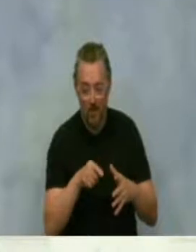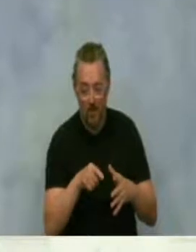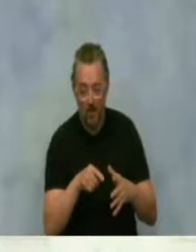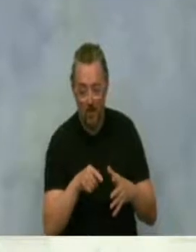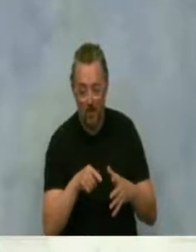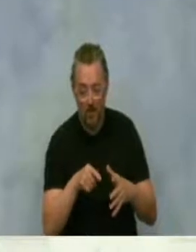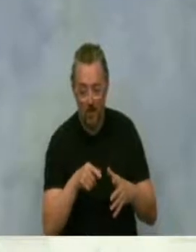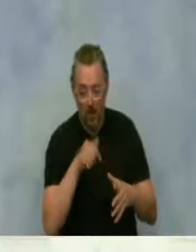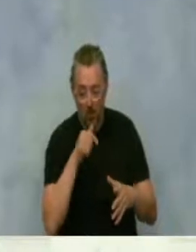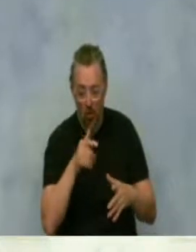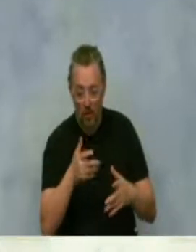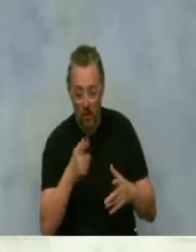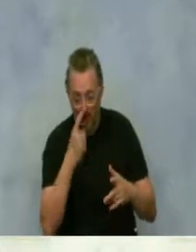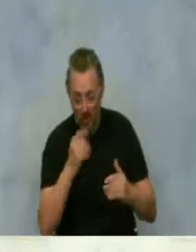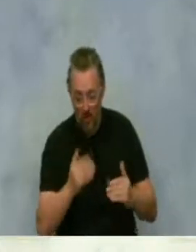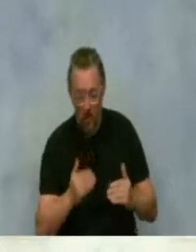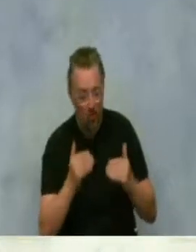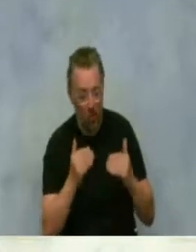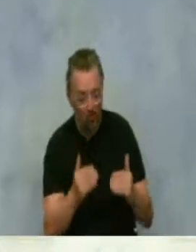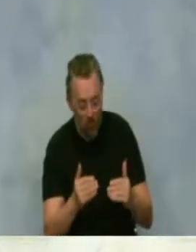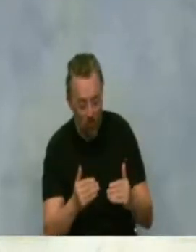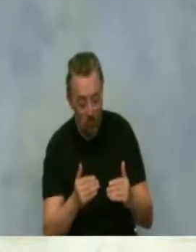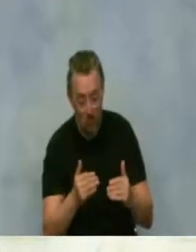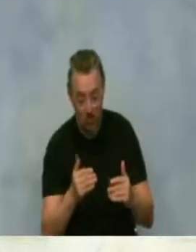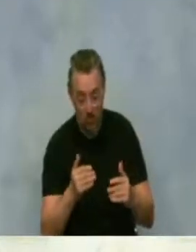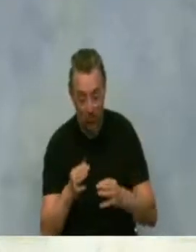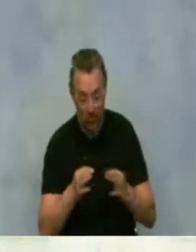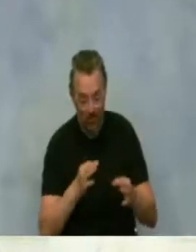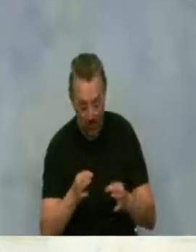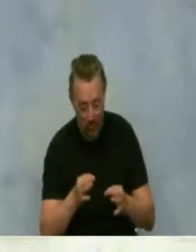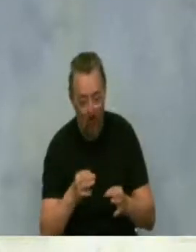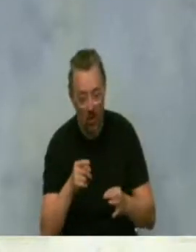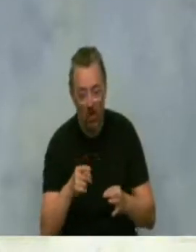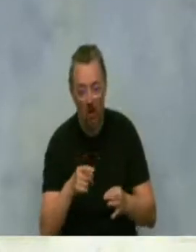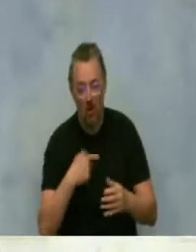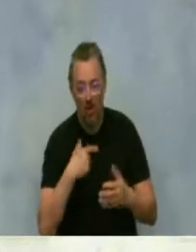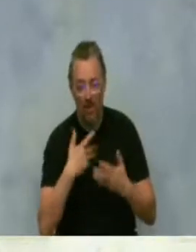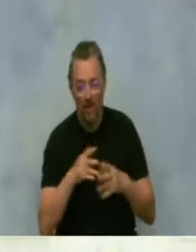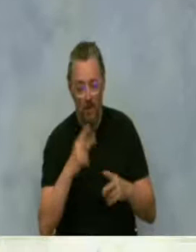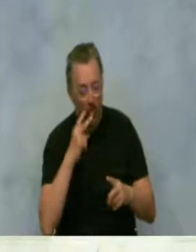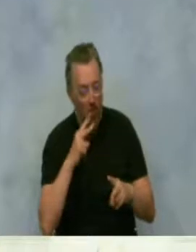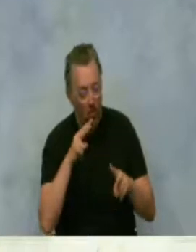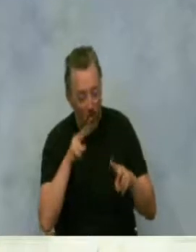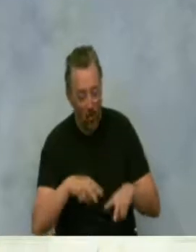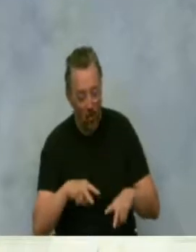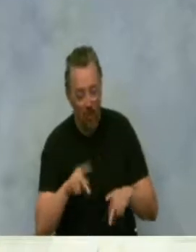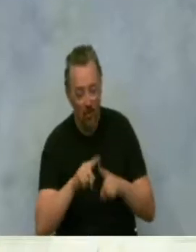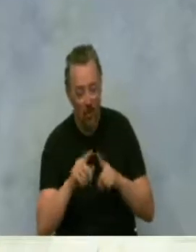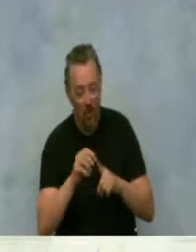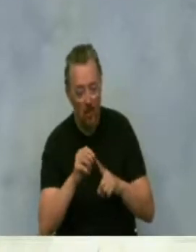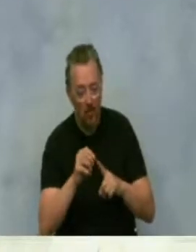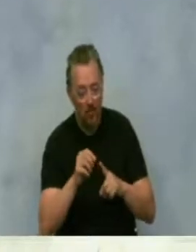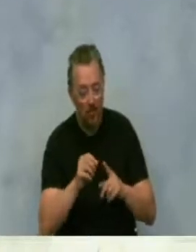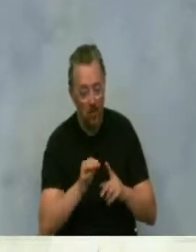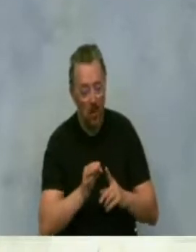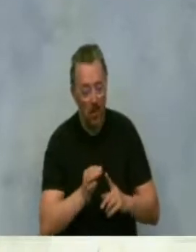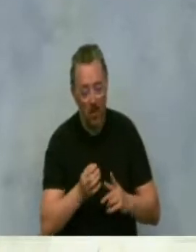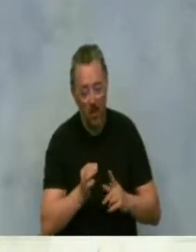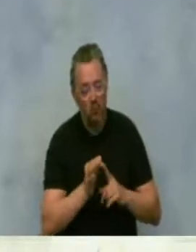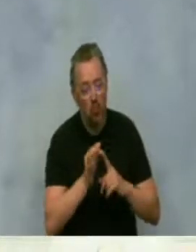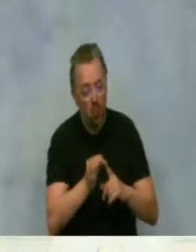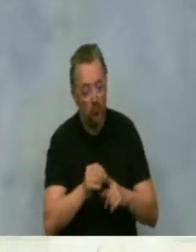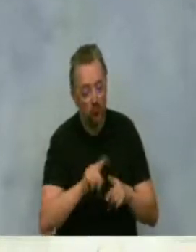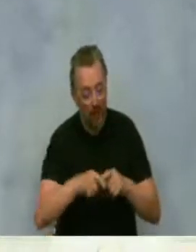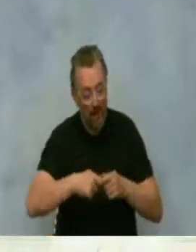not been possible to take forward to date, and as such, their proposal was that we extend the strategy to the end of